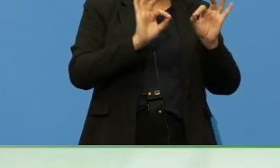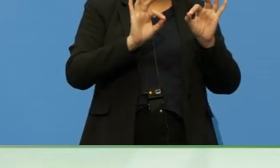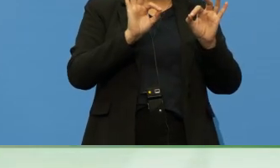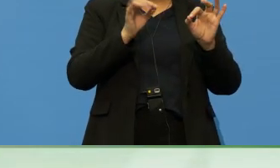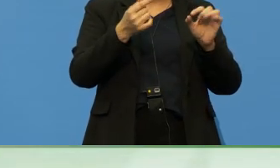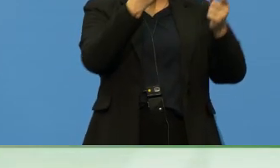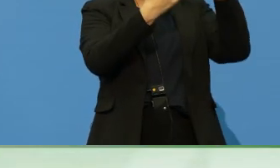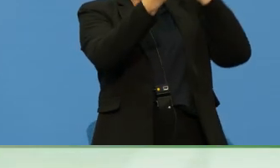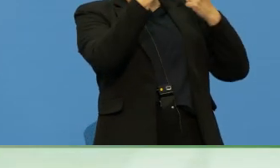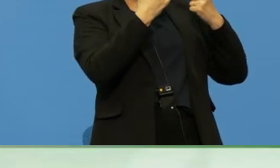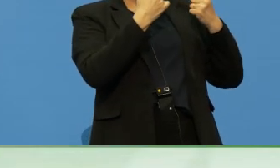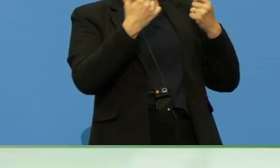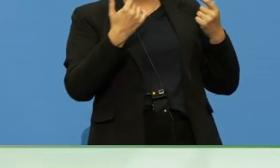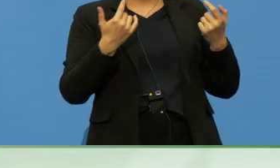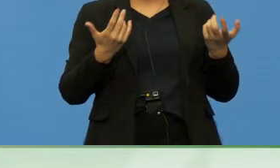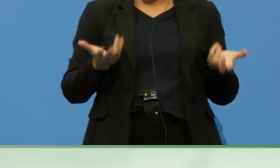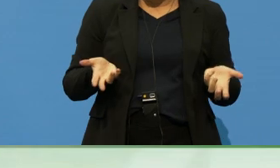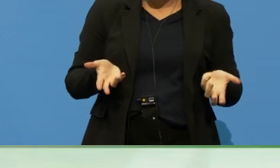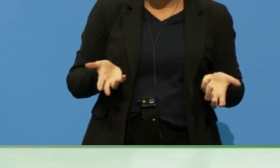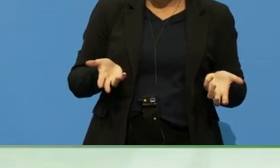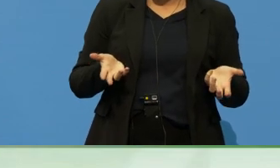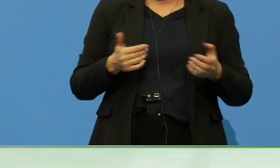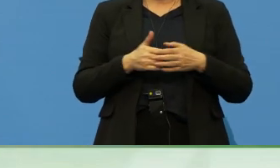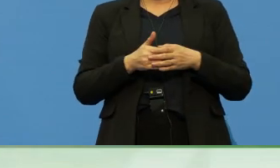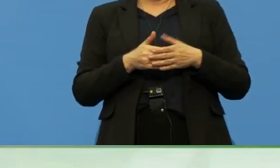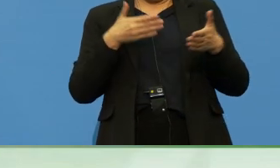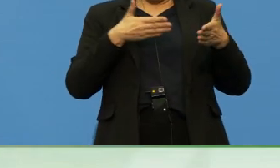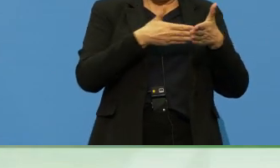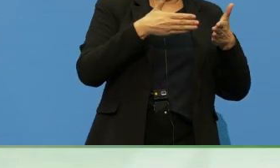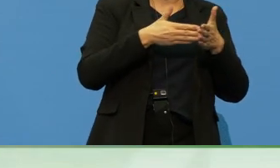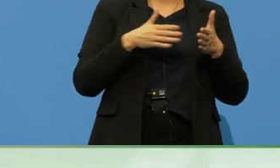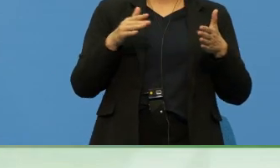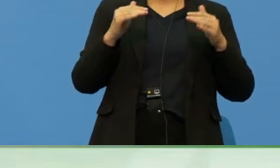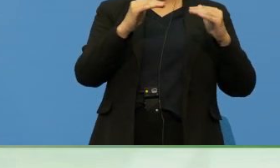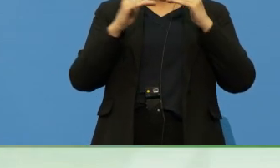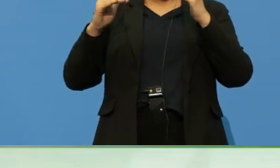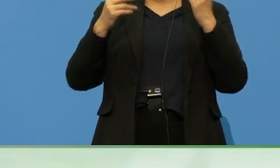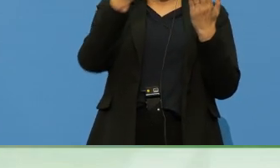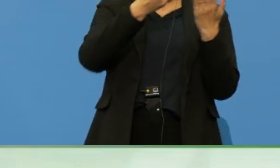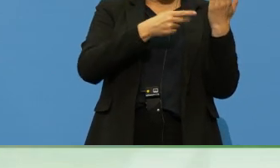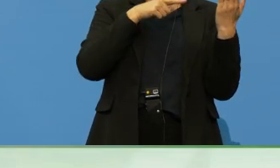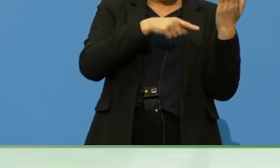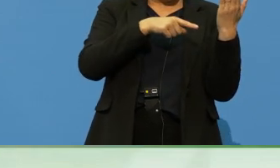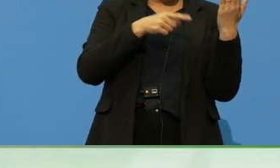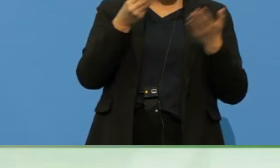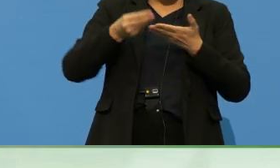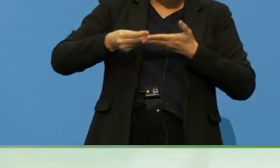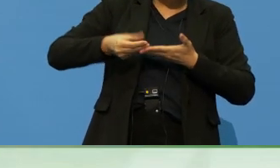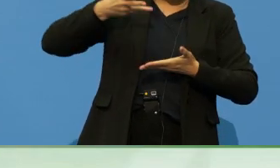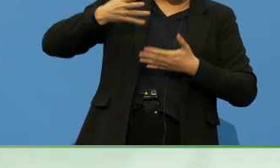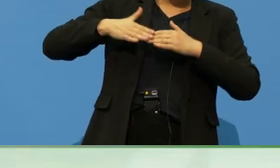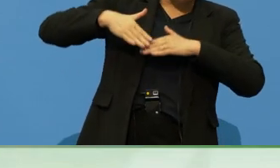the barriers, because is it more expensive? Is it more complicated? Is it more difficult?